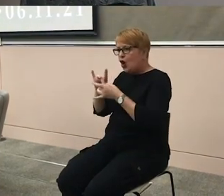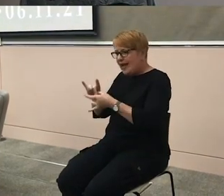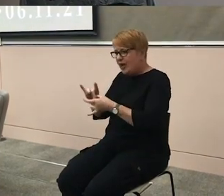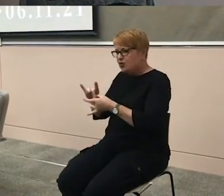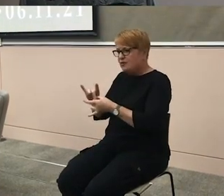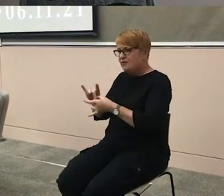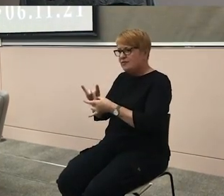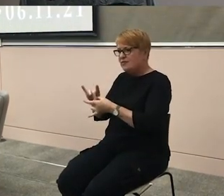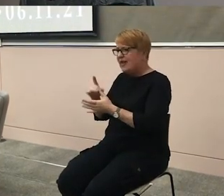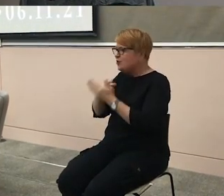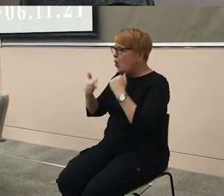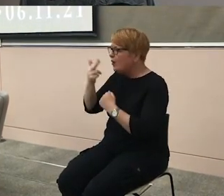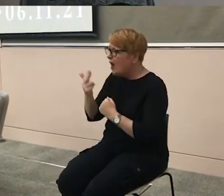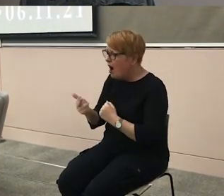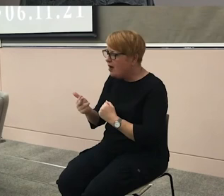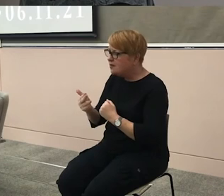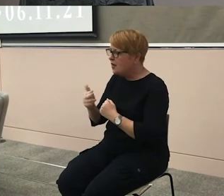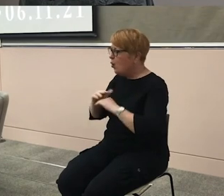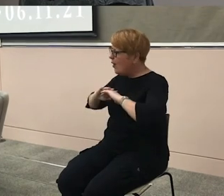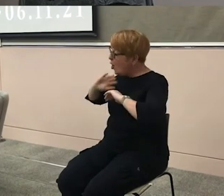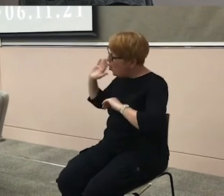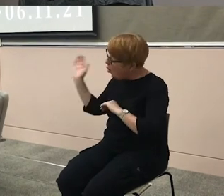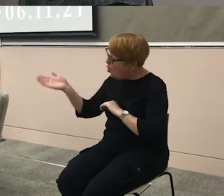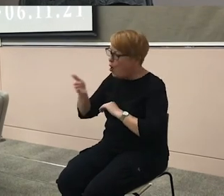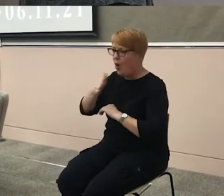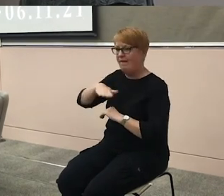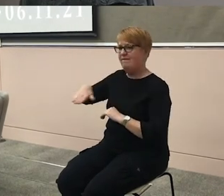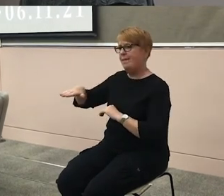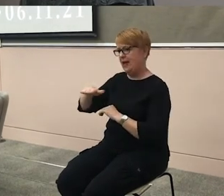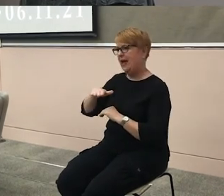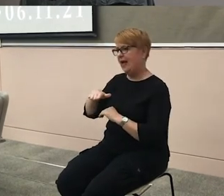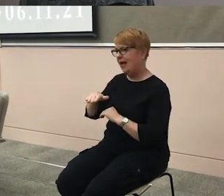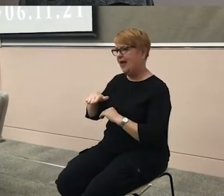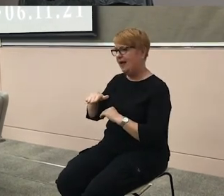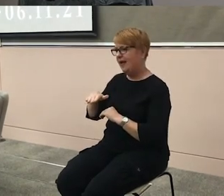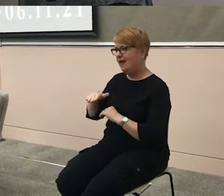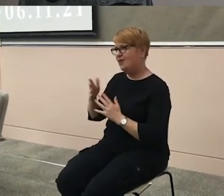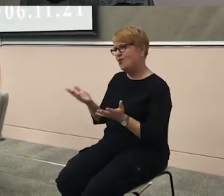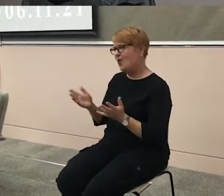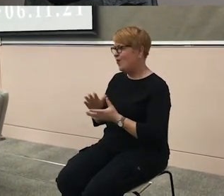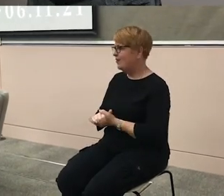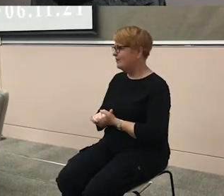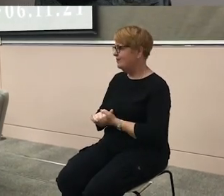project. We're all family, everybody, you know, it's just I think going back to your